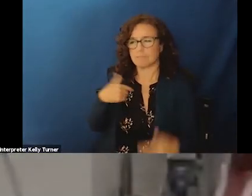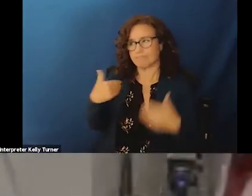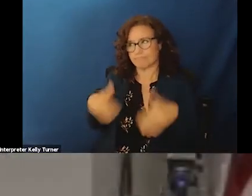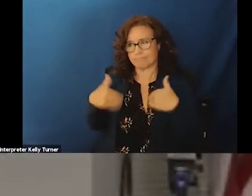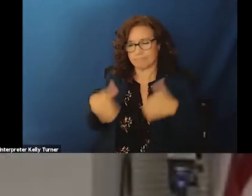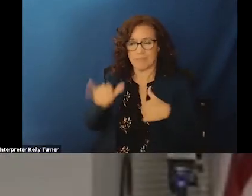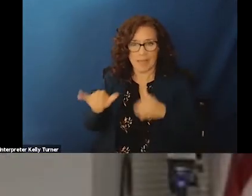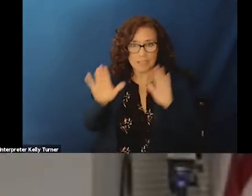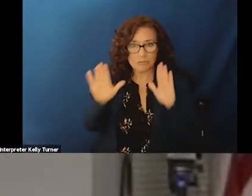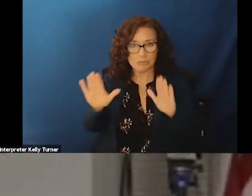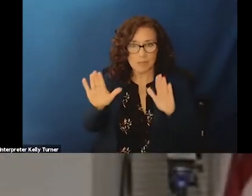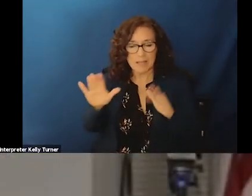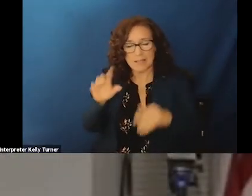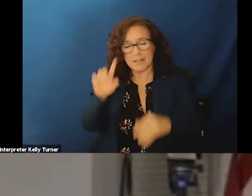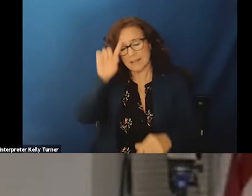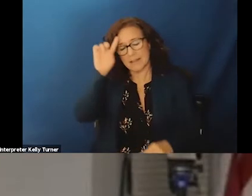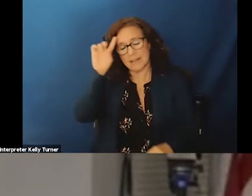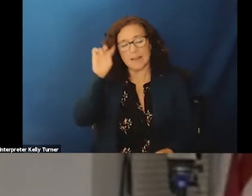out, I've received that,